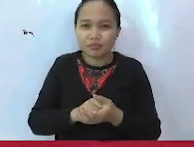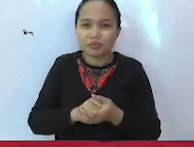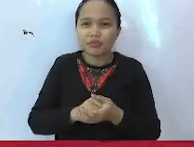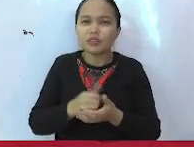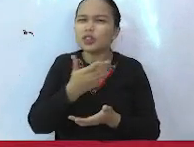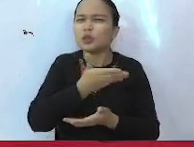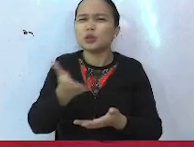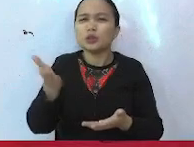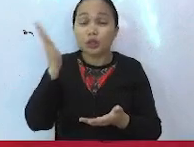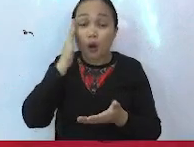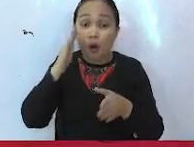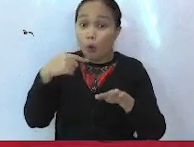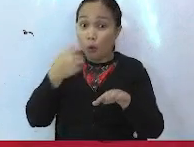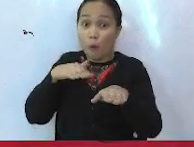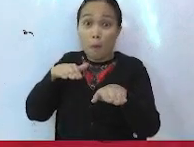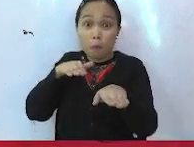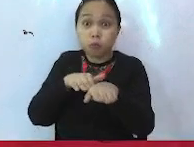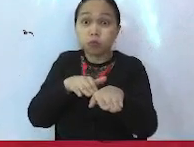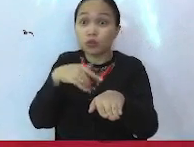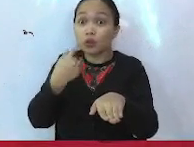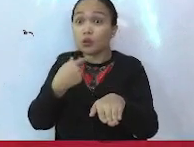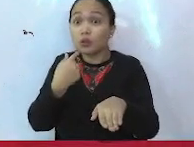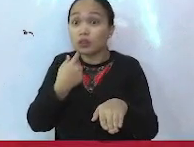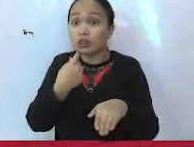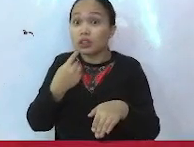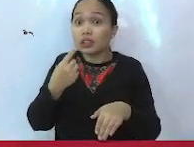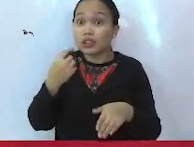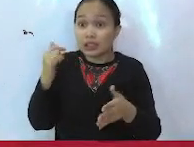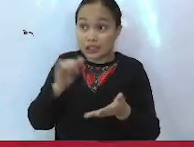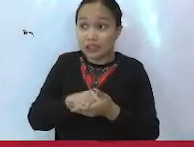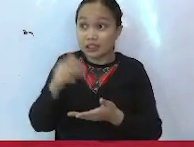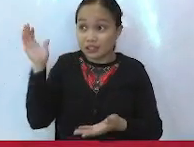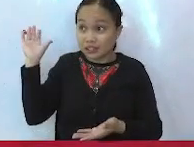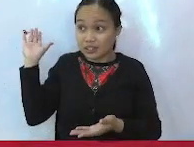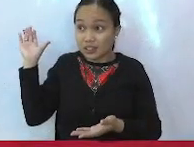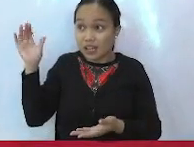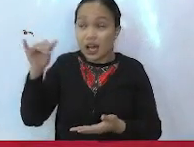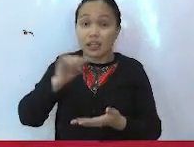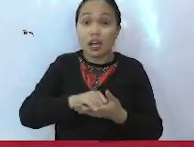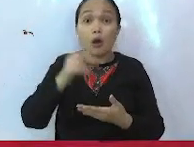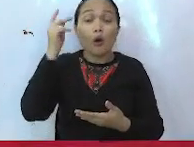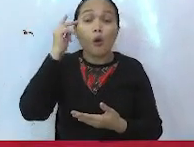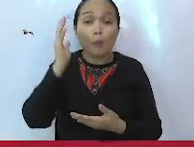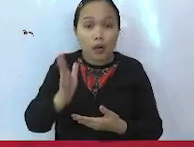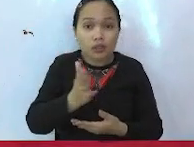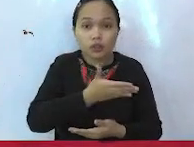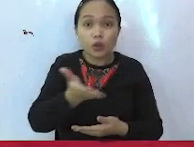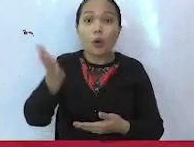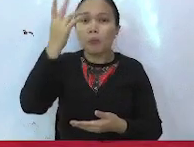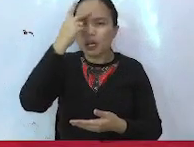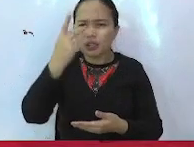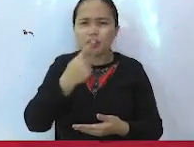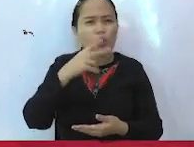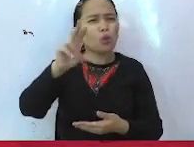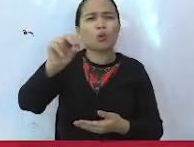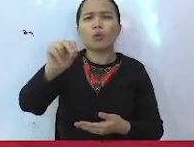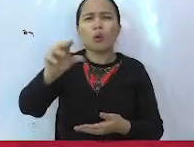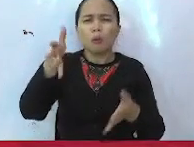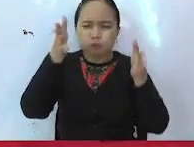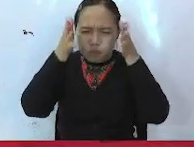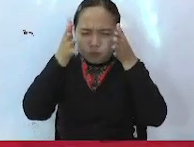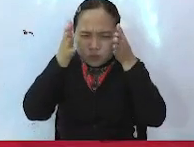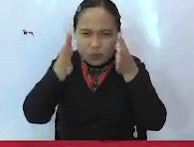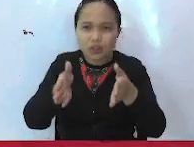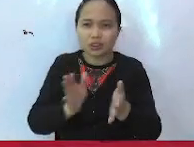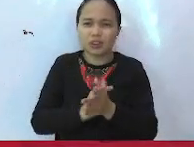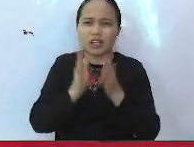You know who those bumpers are? These guys. These guys right here, your pastor, your parents, going, no, get over there. Let me